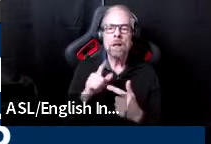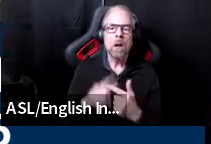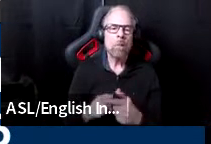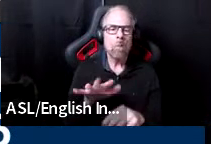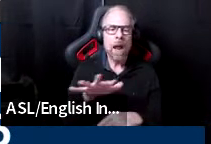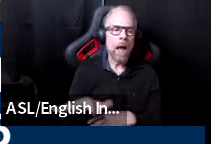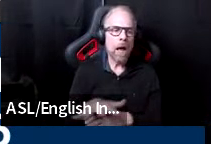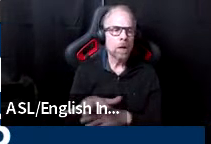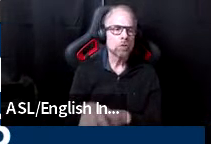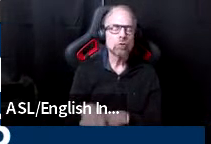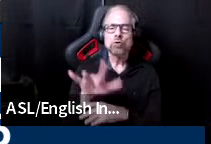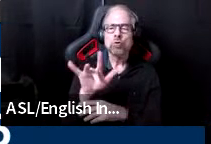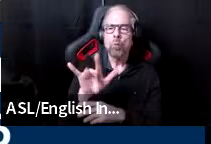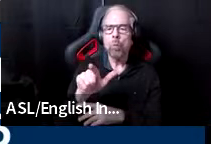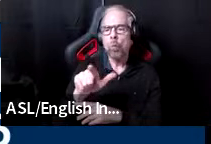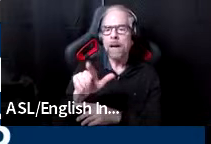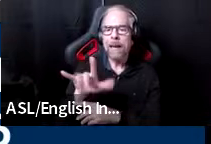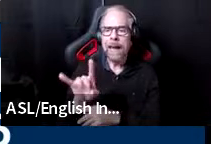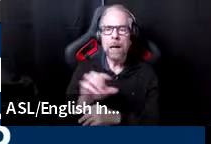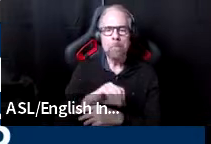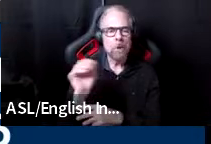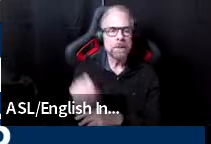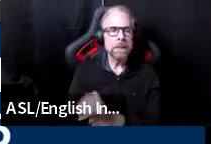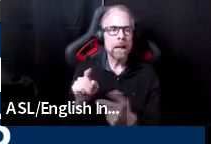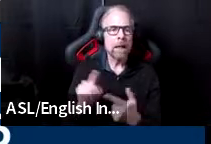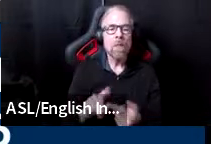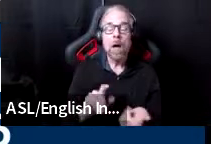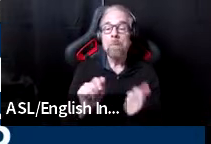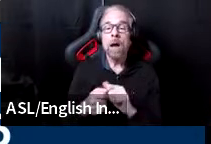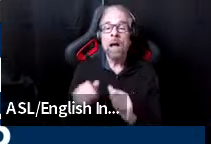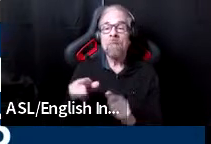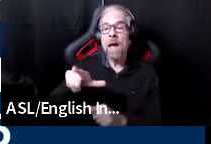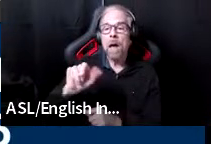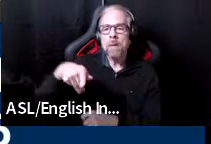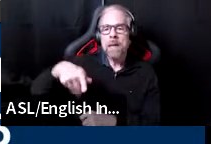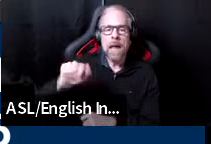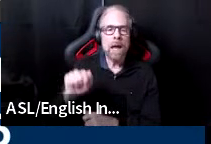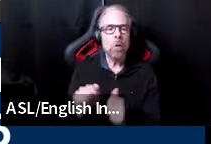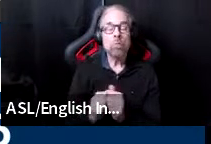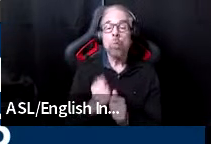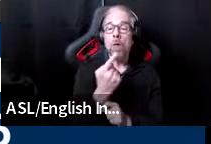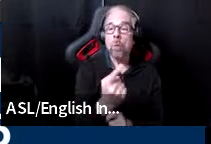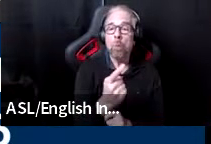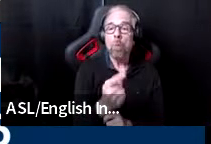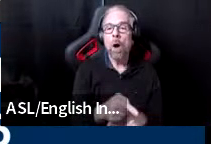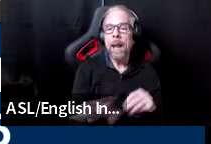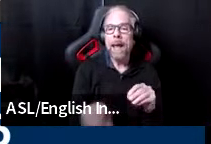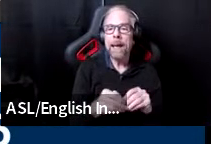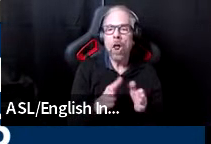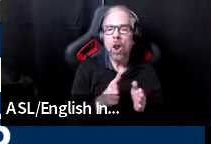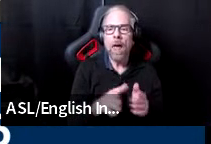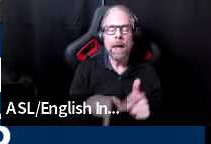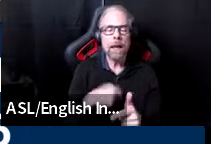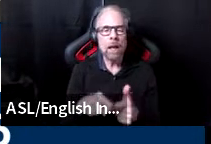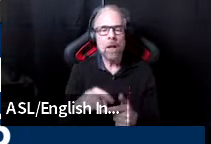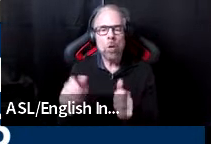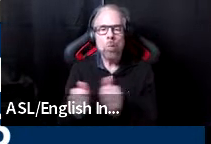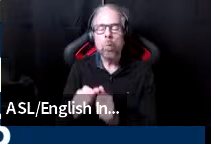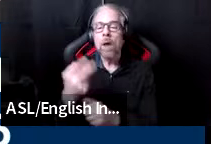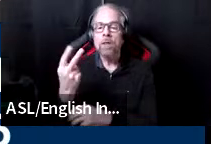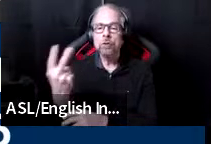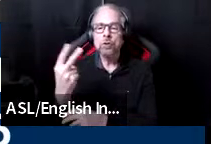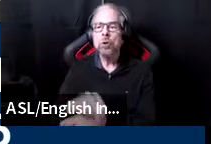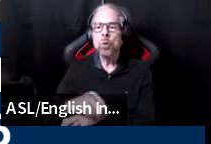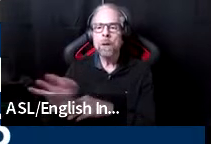conditions. And the modified LPA with one auxiliary lane or the modified LPA with two auxiliary lanes are both supposed to reduce crashes